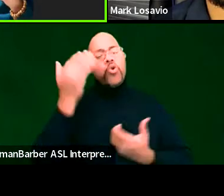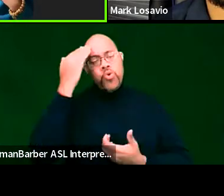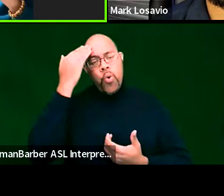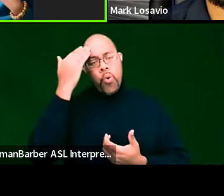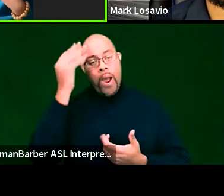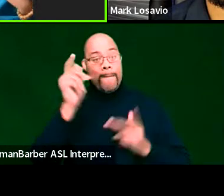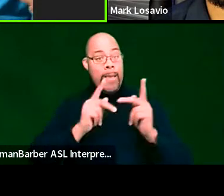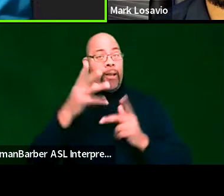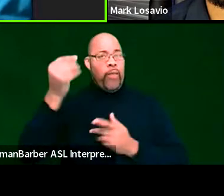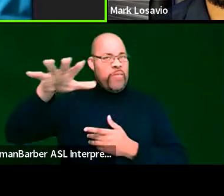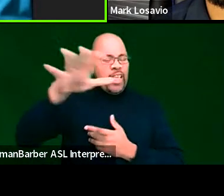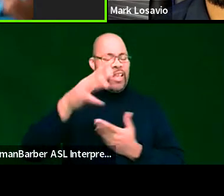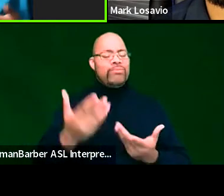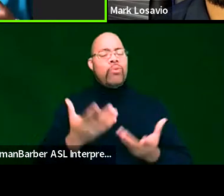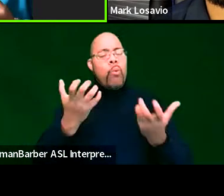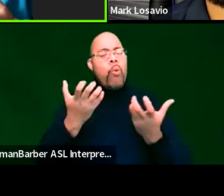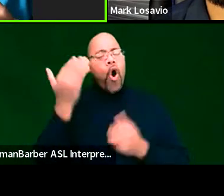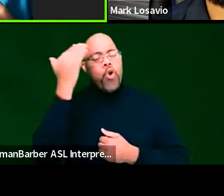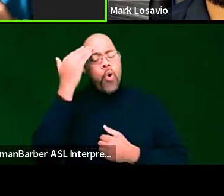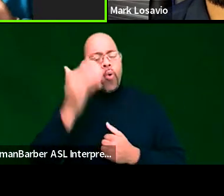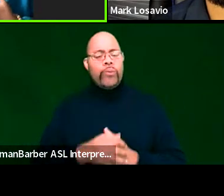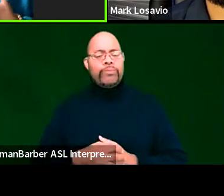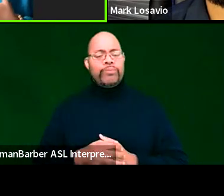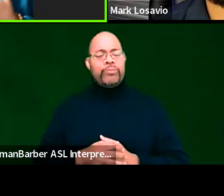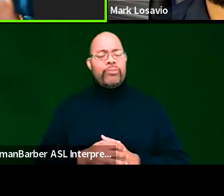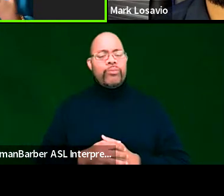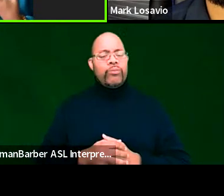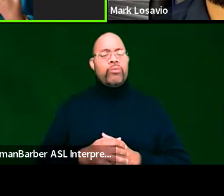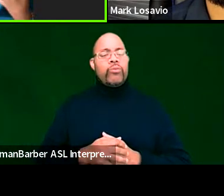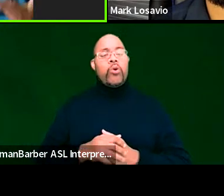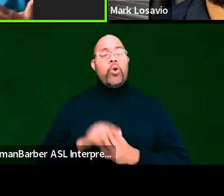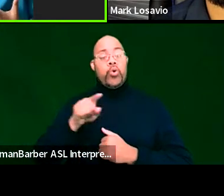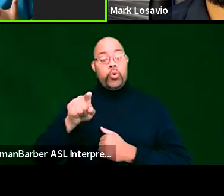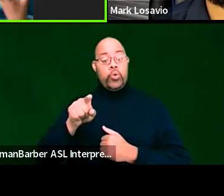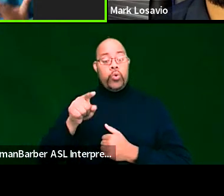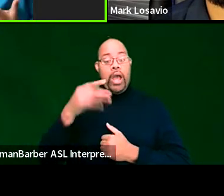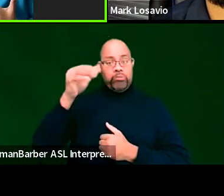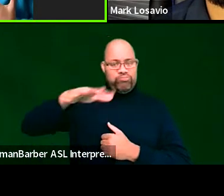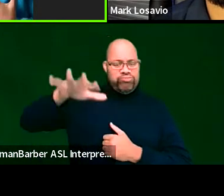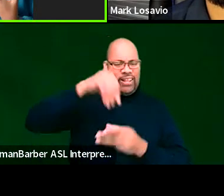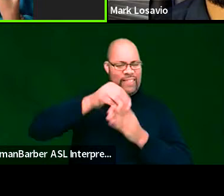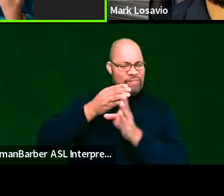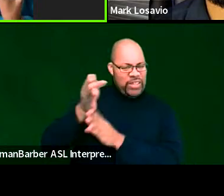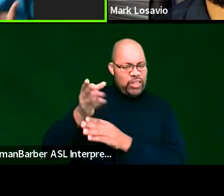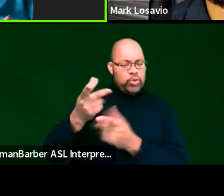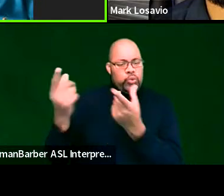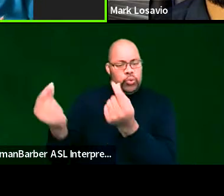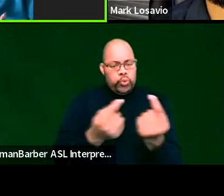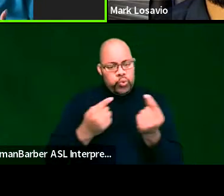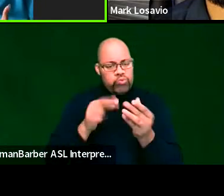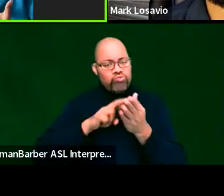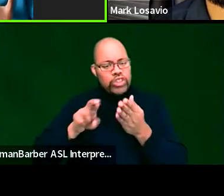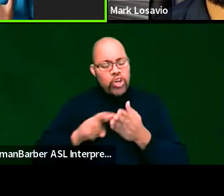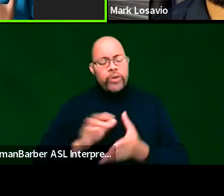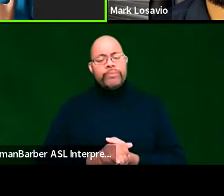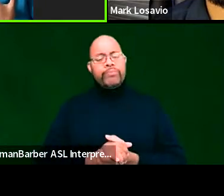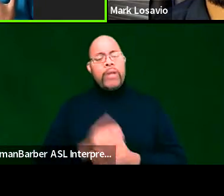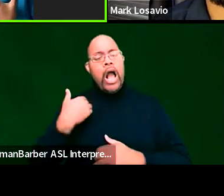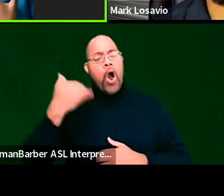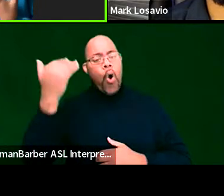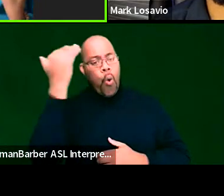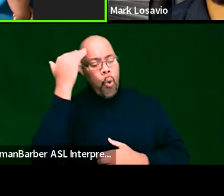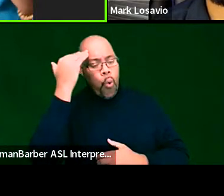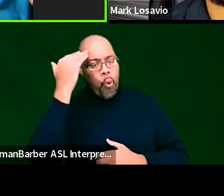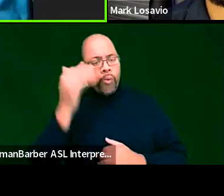and people out there just kind of want to know, with you guys being out in the field and doing research, I know